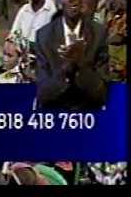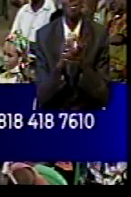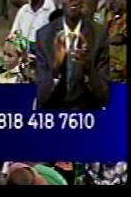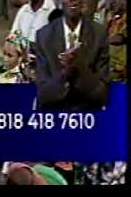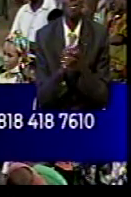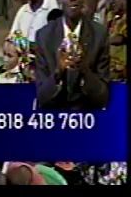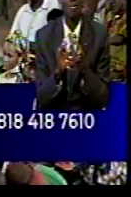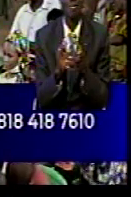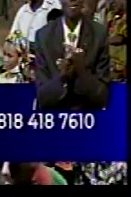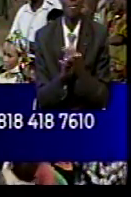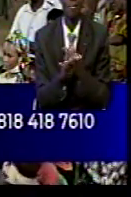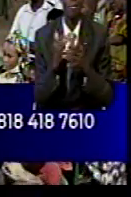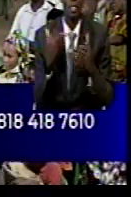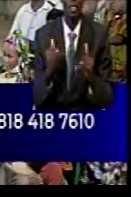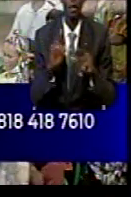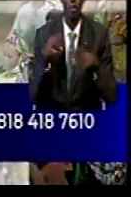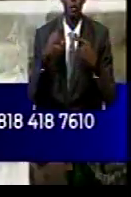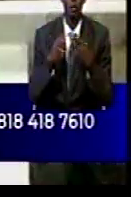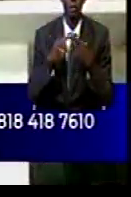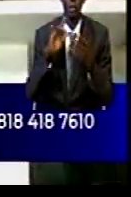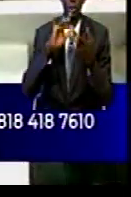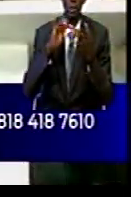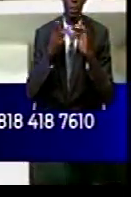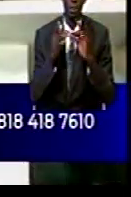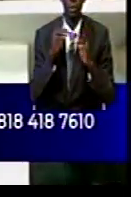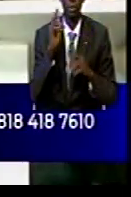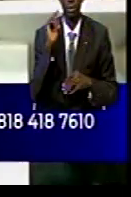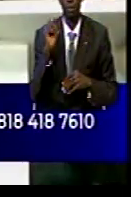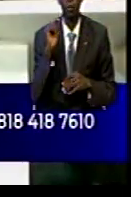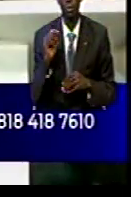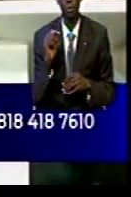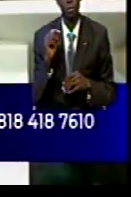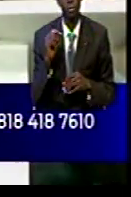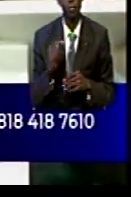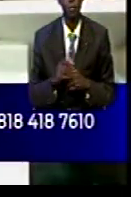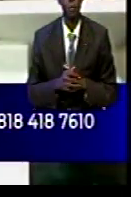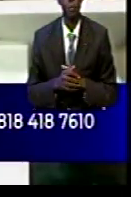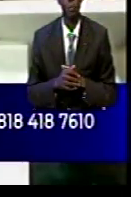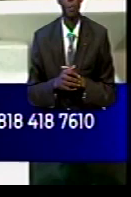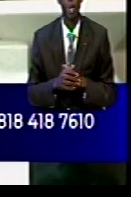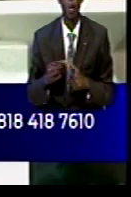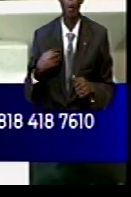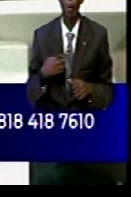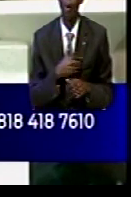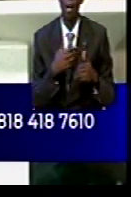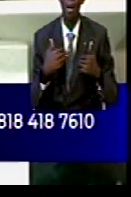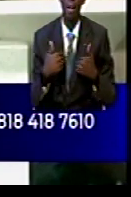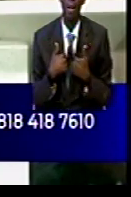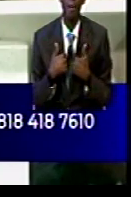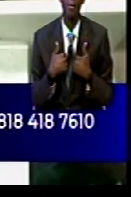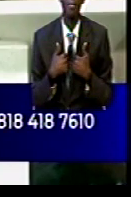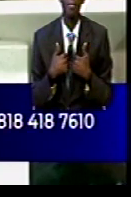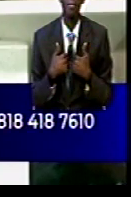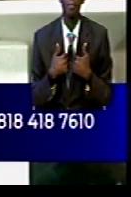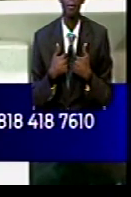Put your hand together for Jesus. We quickly go to the online